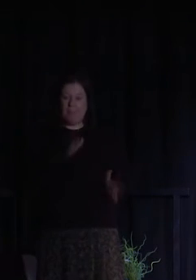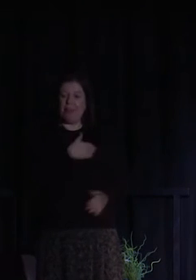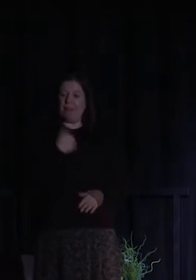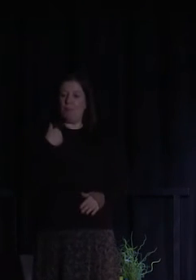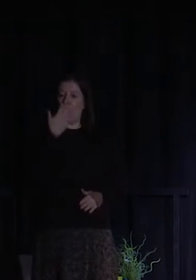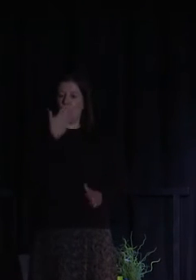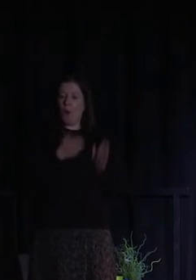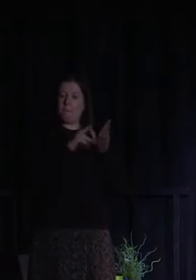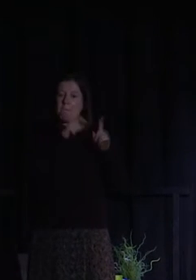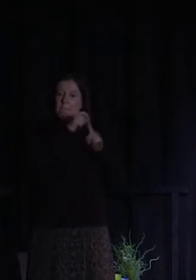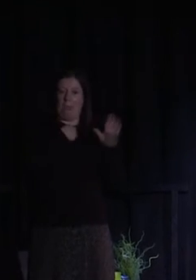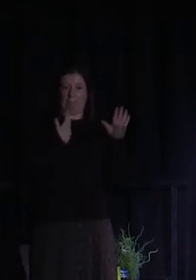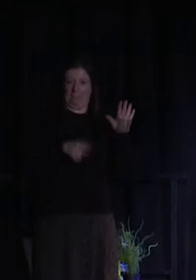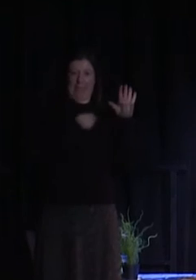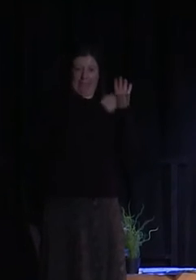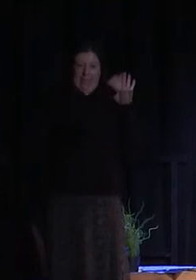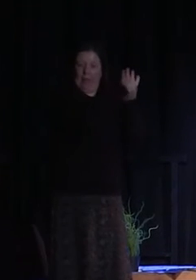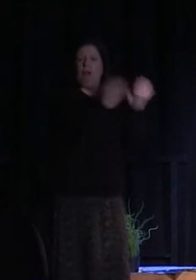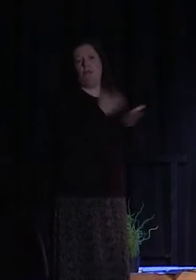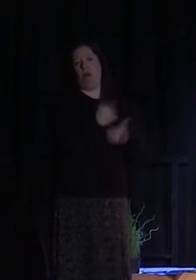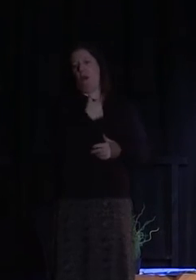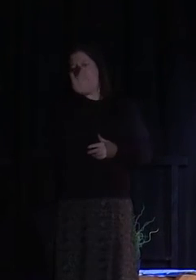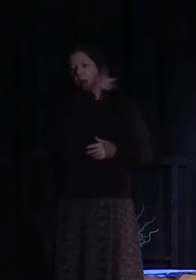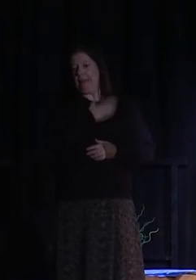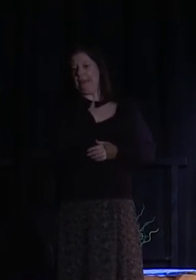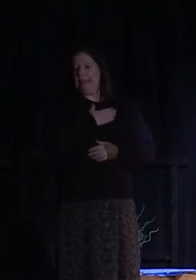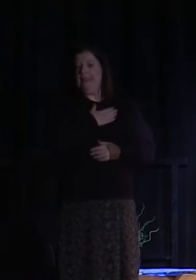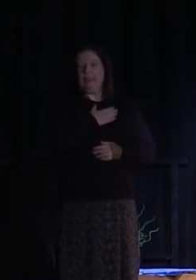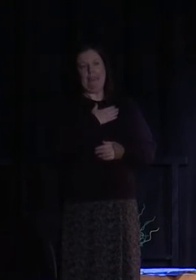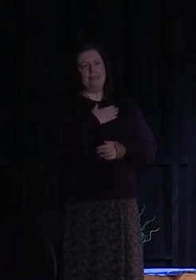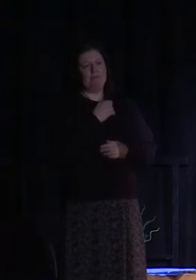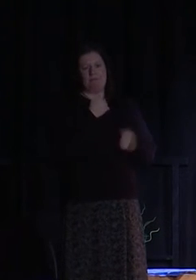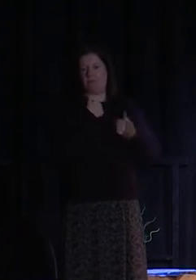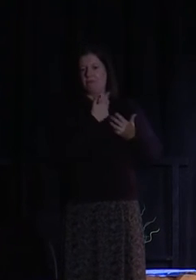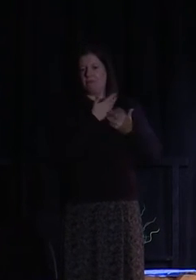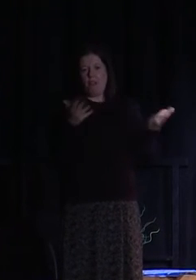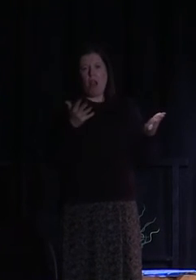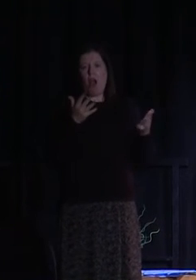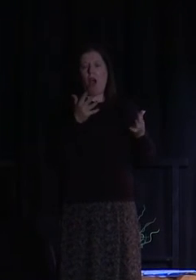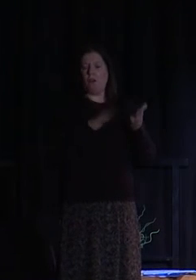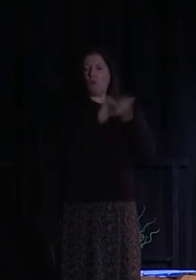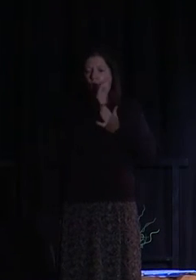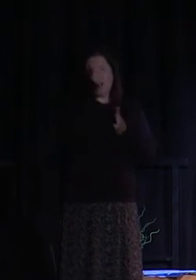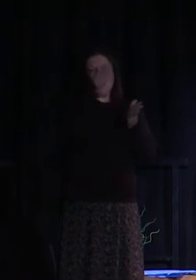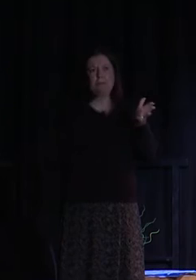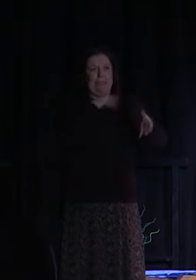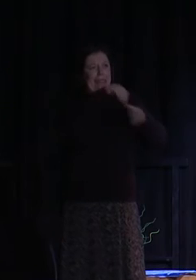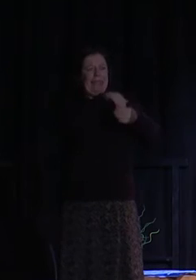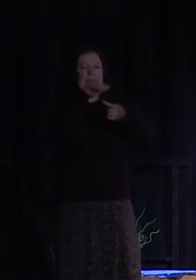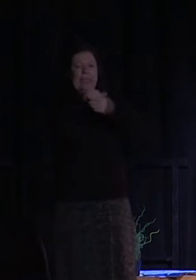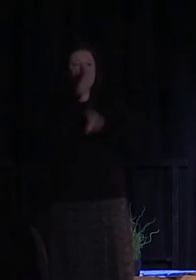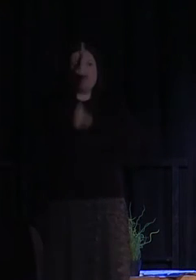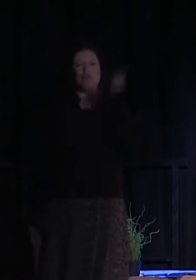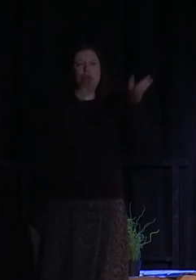and lucky me who gets to do that. And when I see I go to a lot of different kind of cultural experiences, but wow, what we do